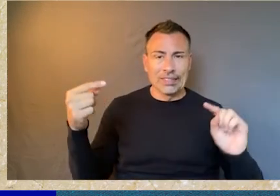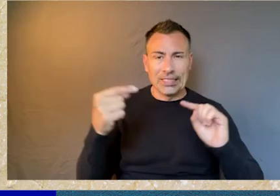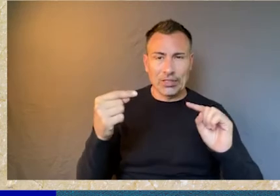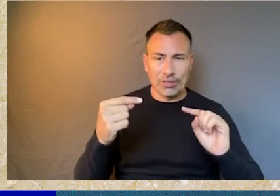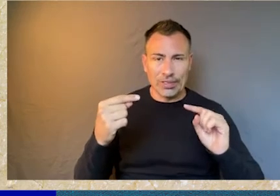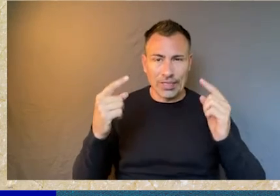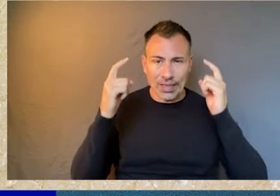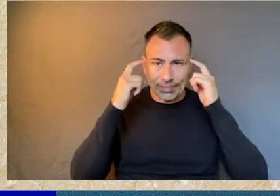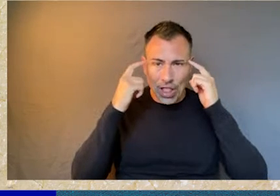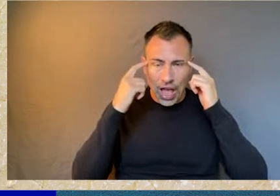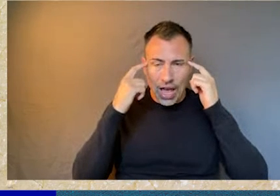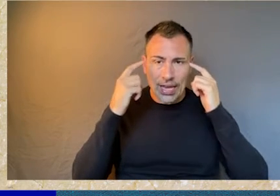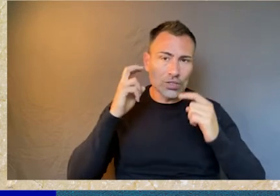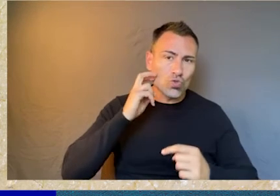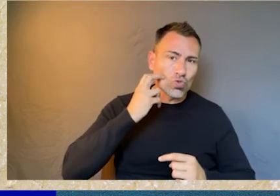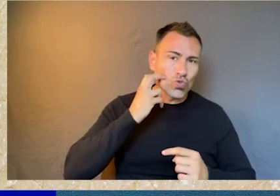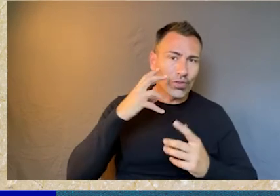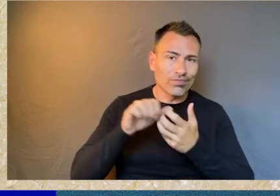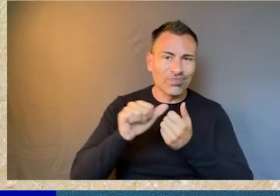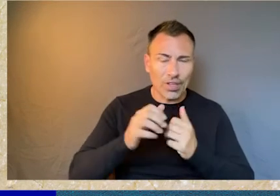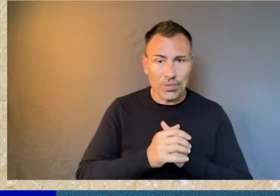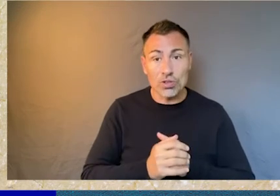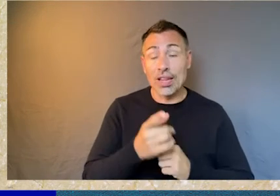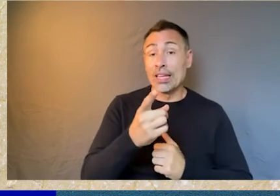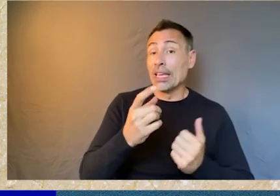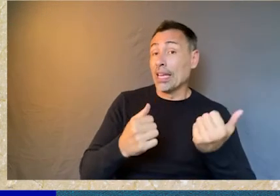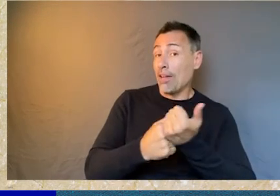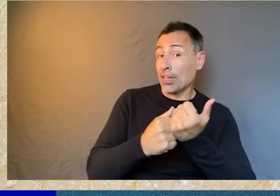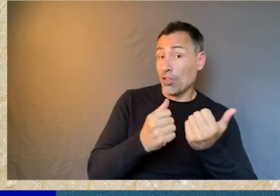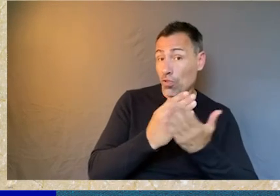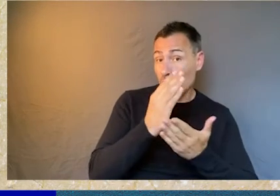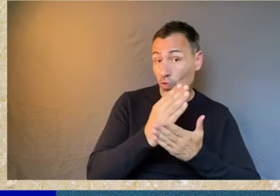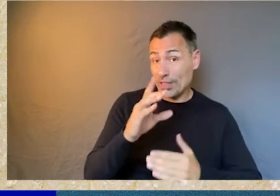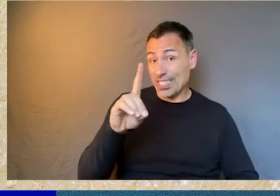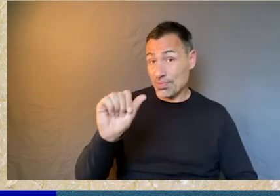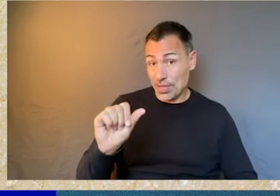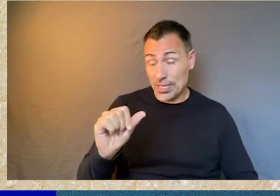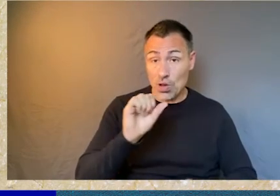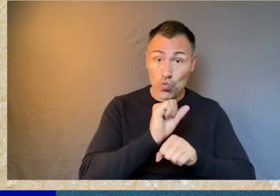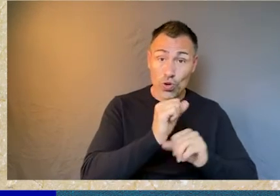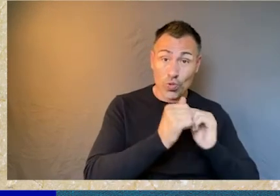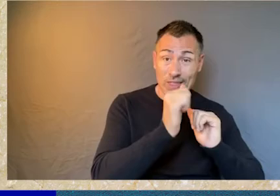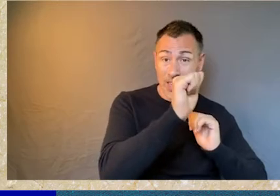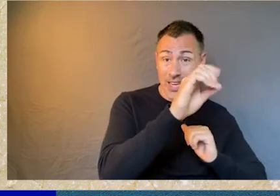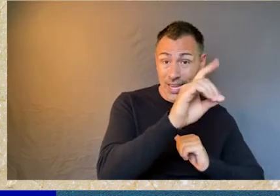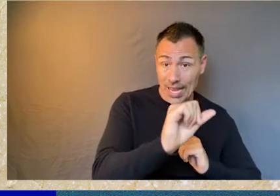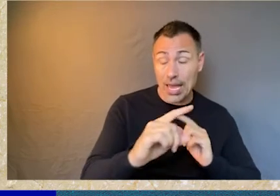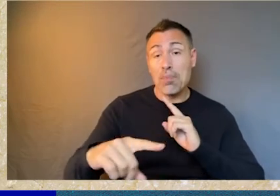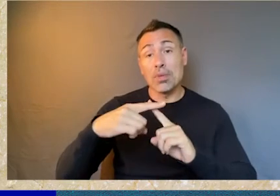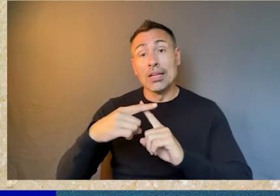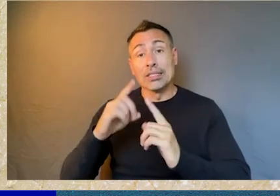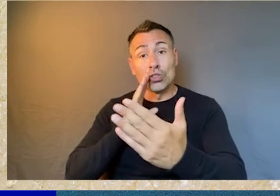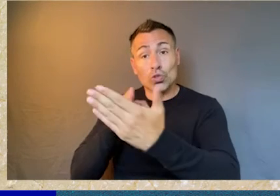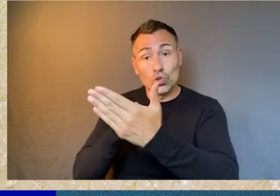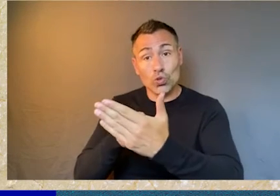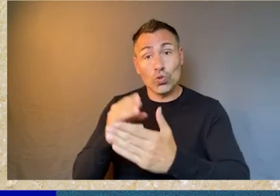not only advocated for disability rights and worked with the ADA, but also sued the Washington, D.C. district